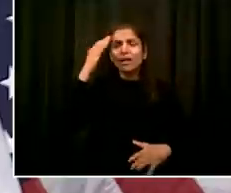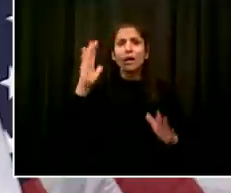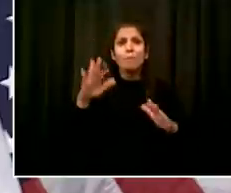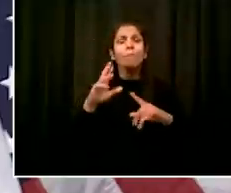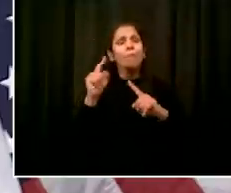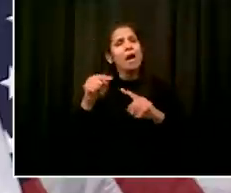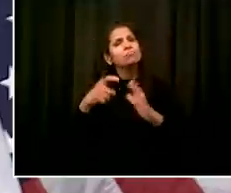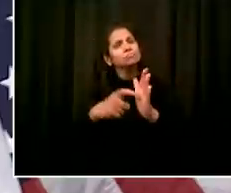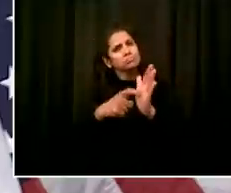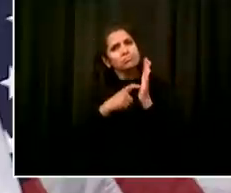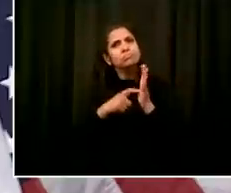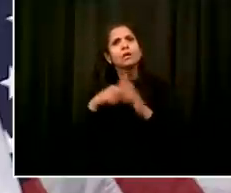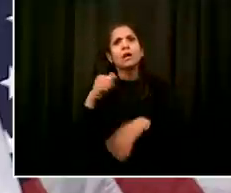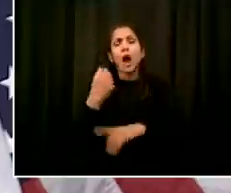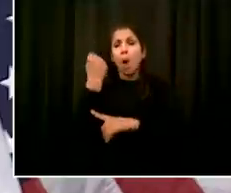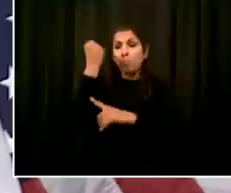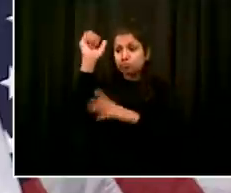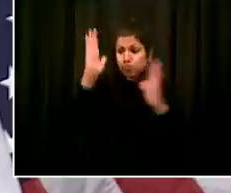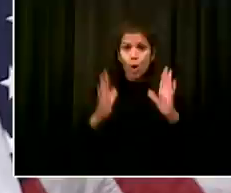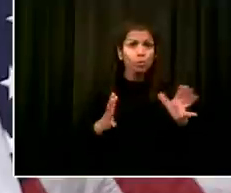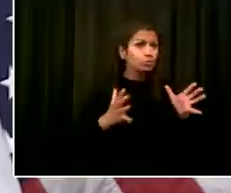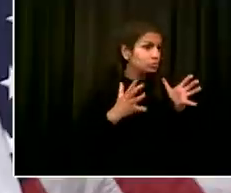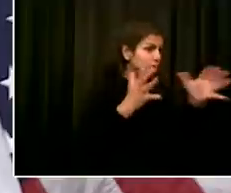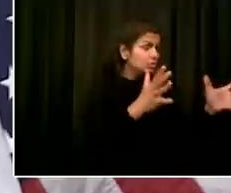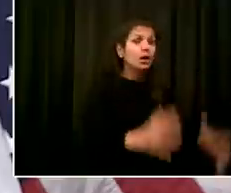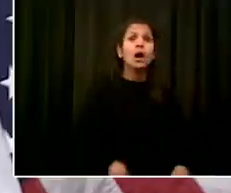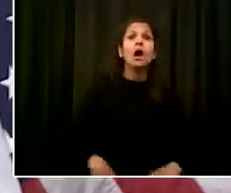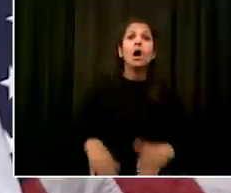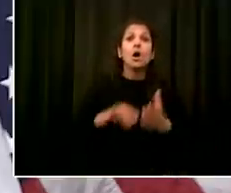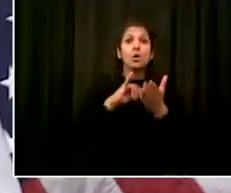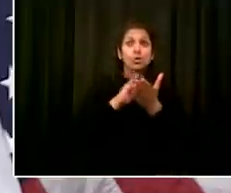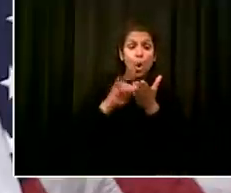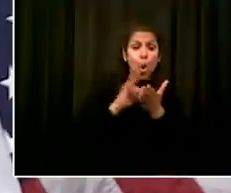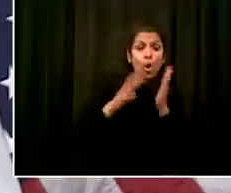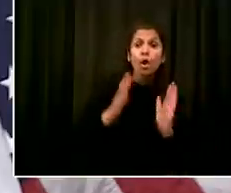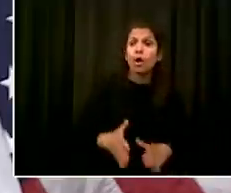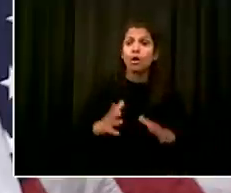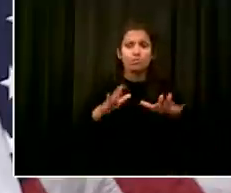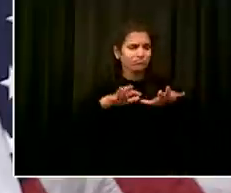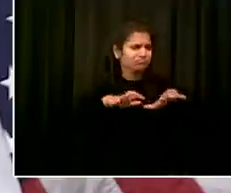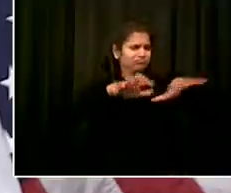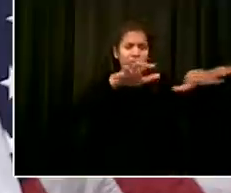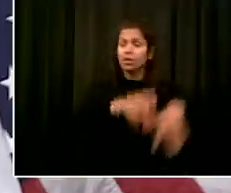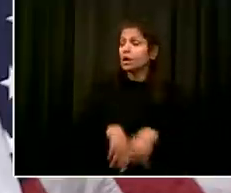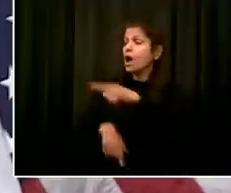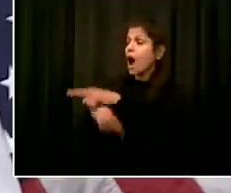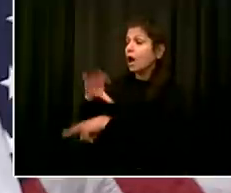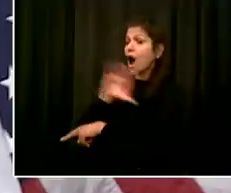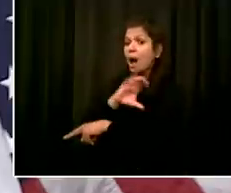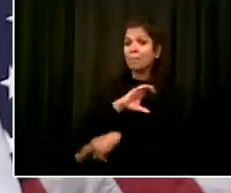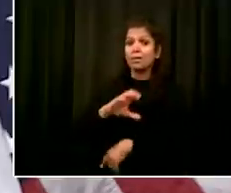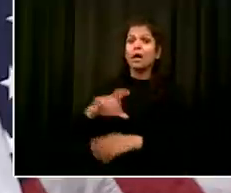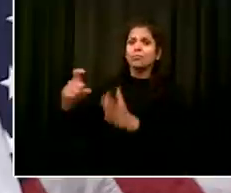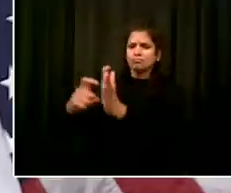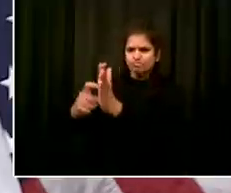inappropriate. And we saw in the last few days, people do things inappropriate. People do things violent. People attack property, attack police